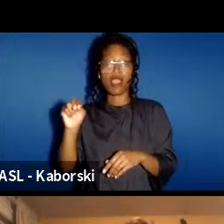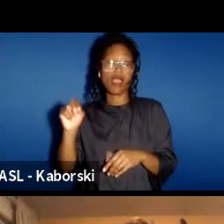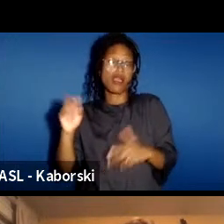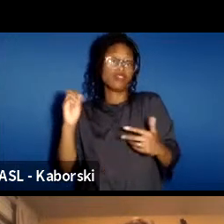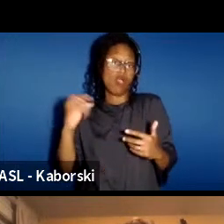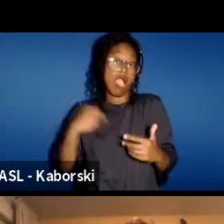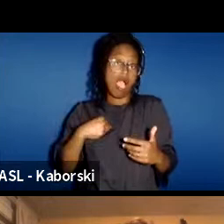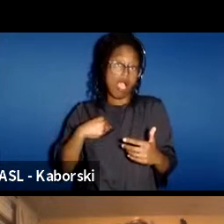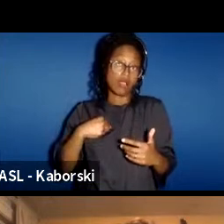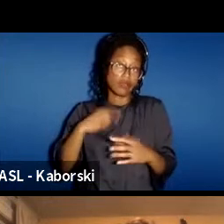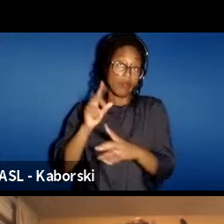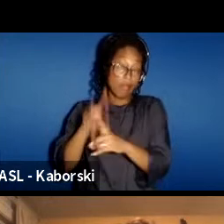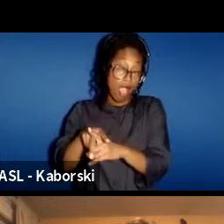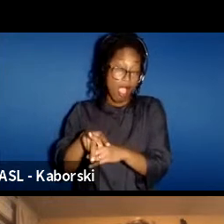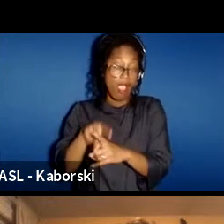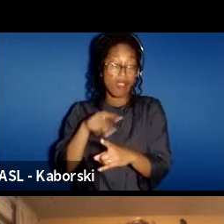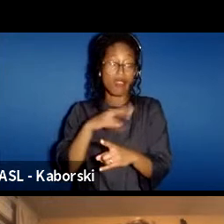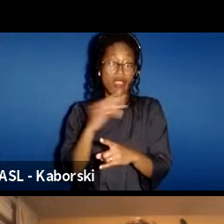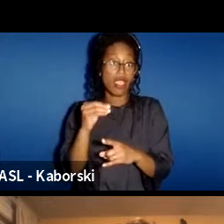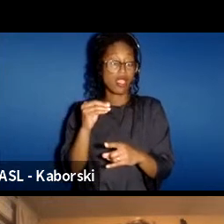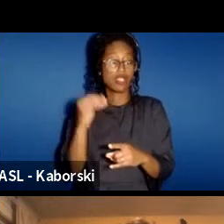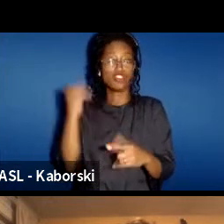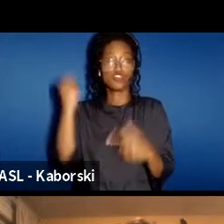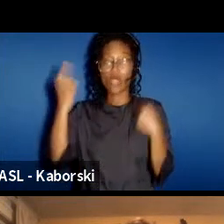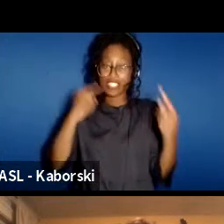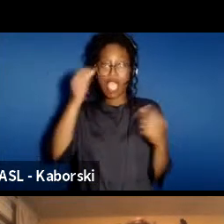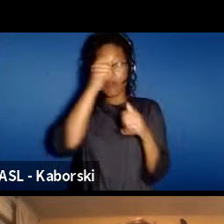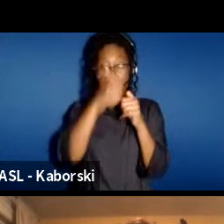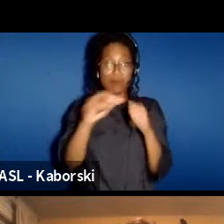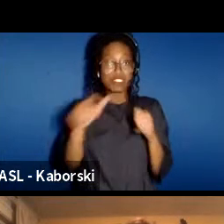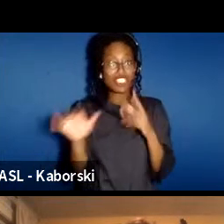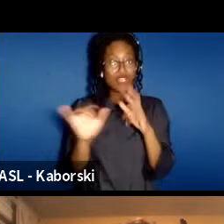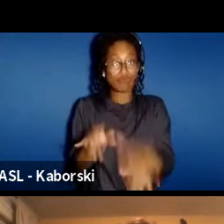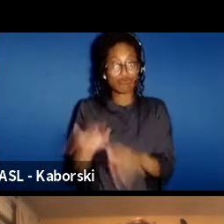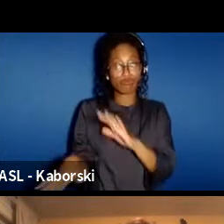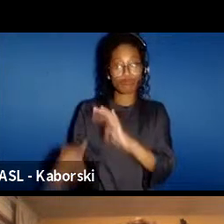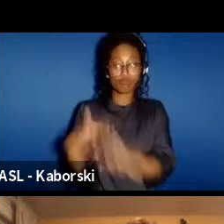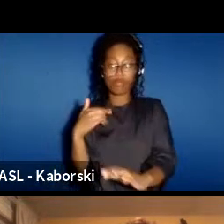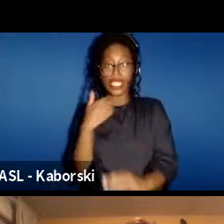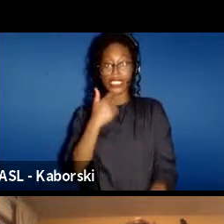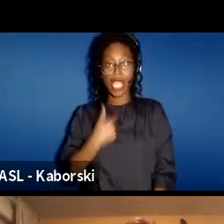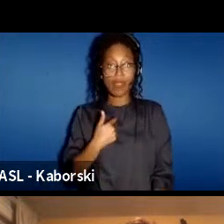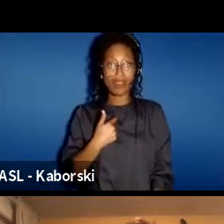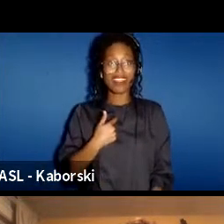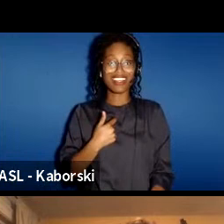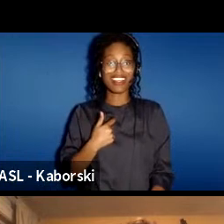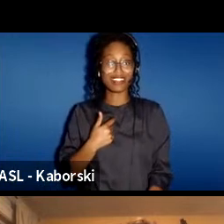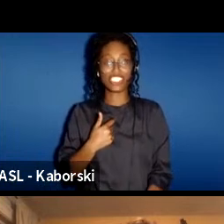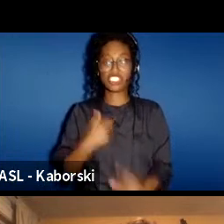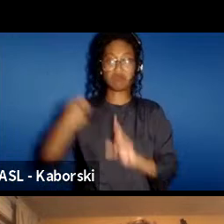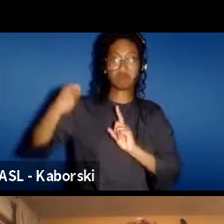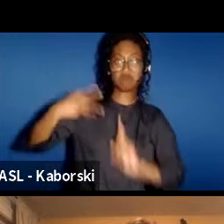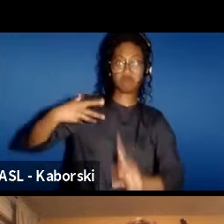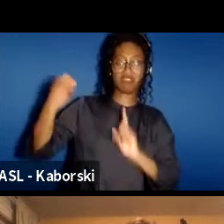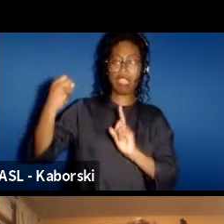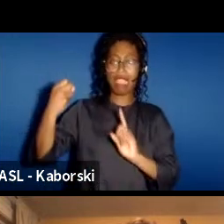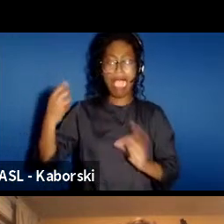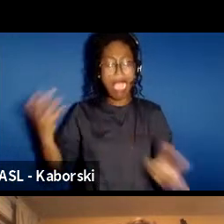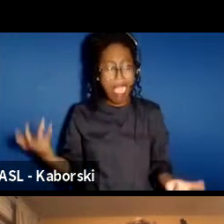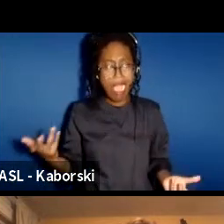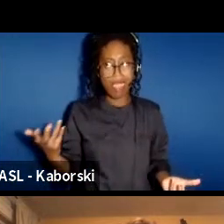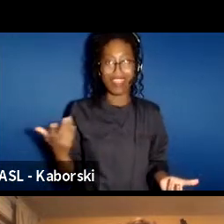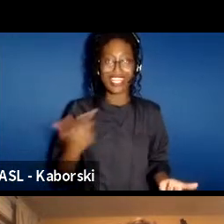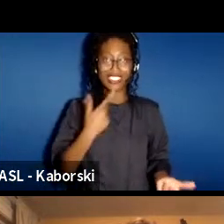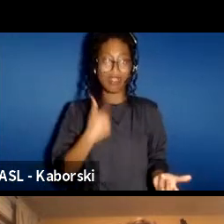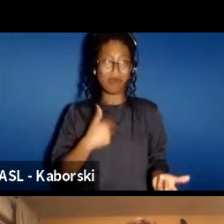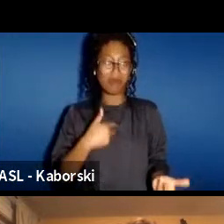applied, and it's so crazy. I remember she wrote back to me, and she basically like scathed me, you know, telling me that, you know, I